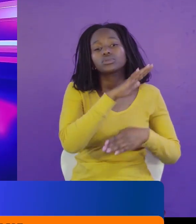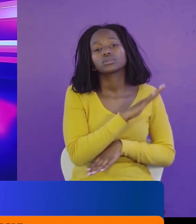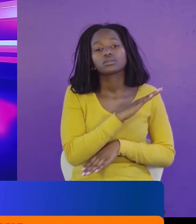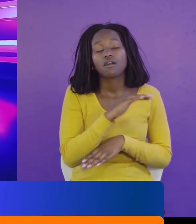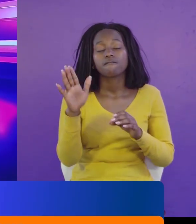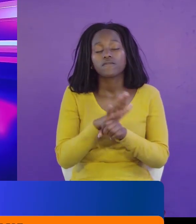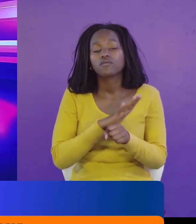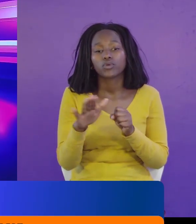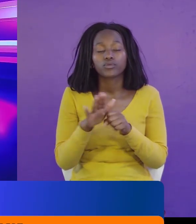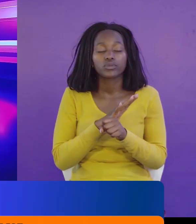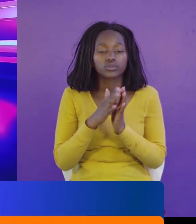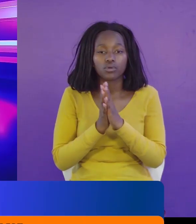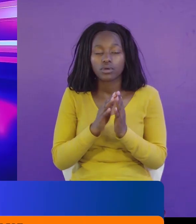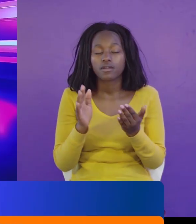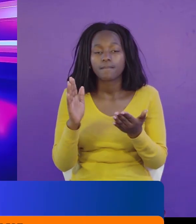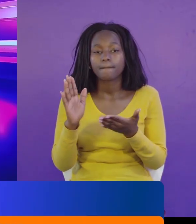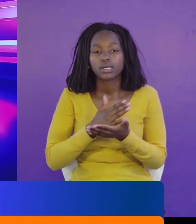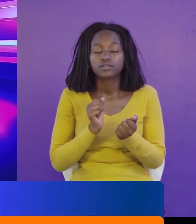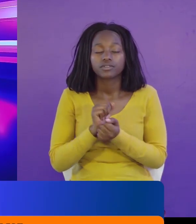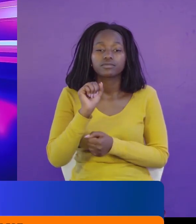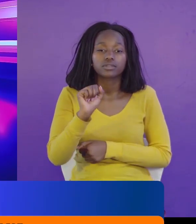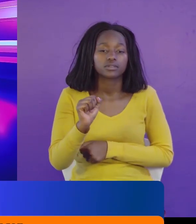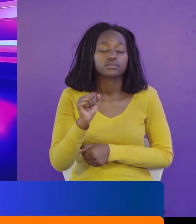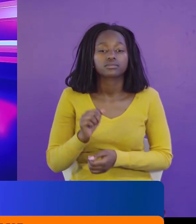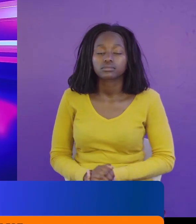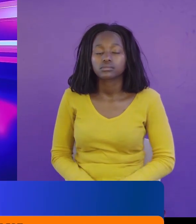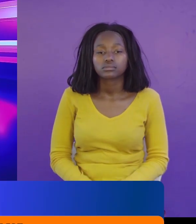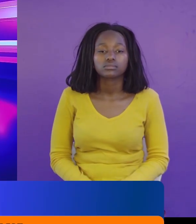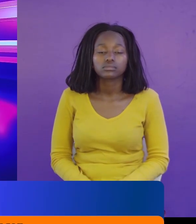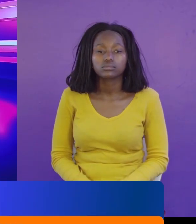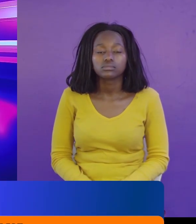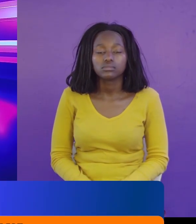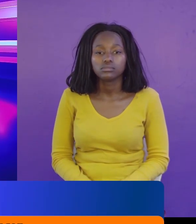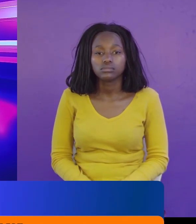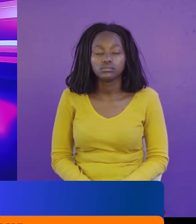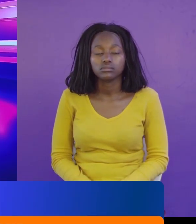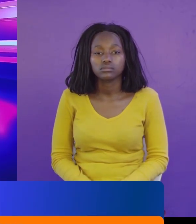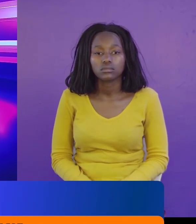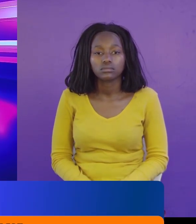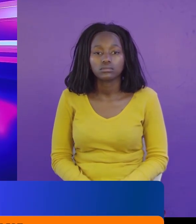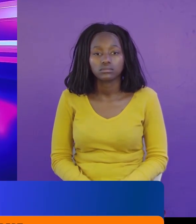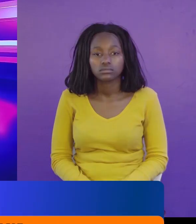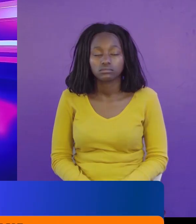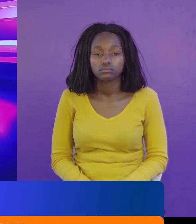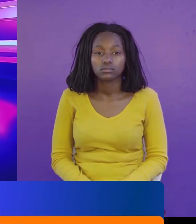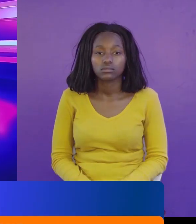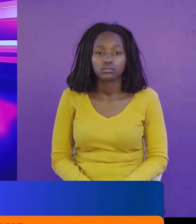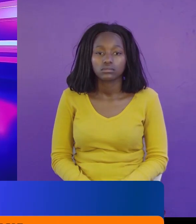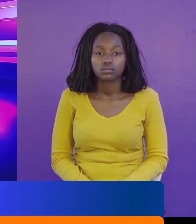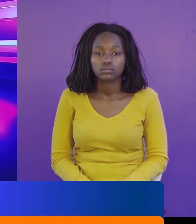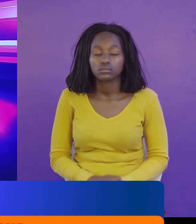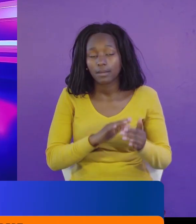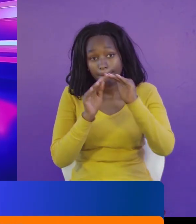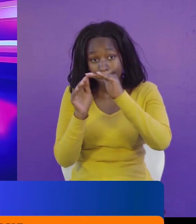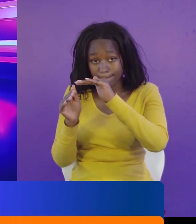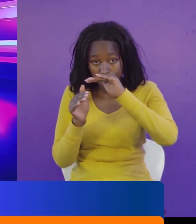page 15 of the newspaper Standard this morning. Now, ladies and gentlemen, we are now